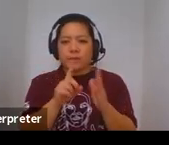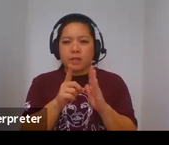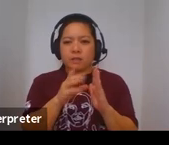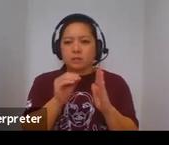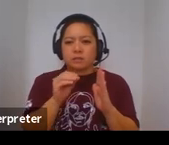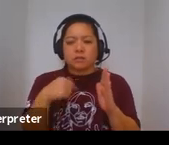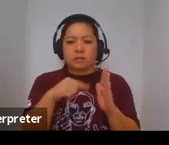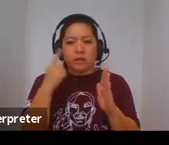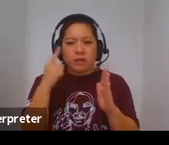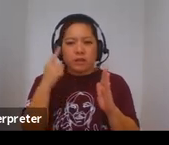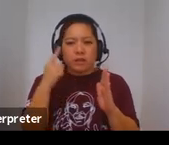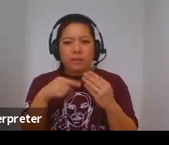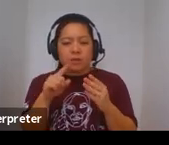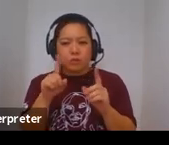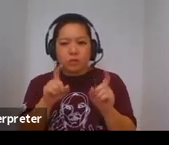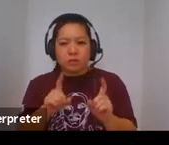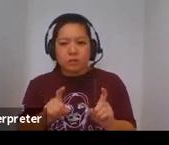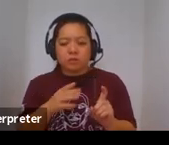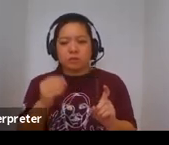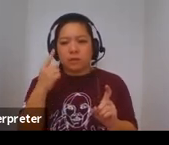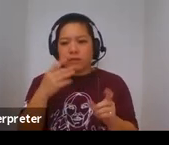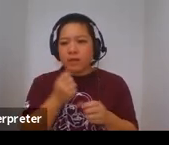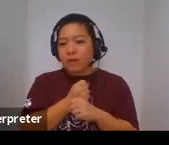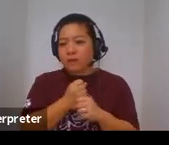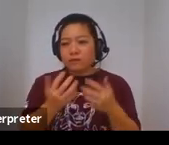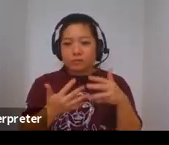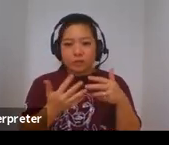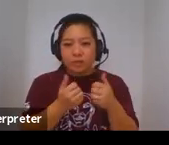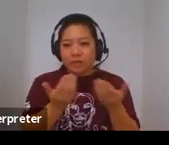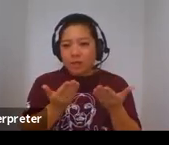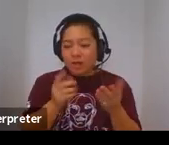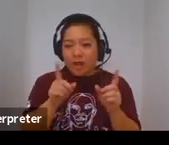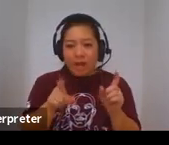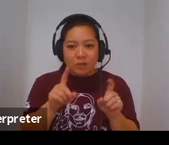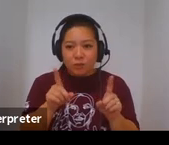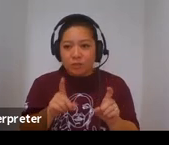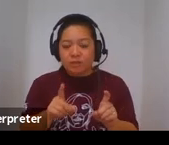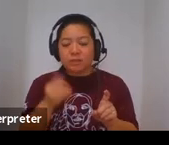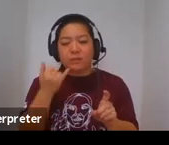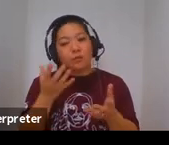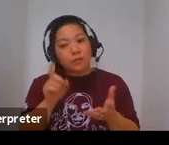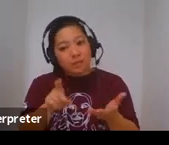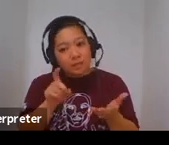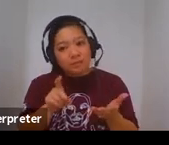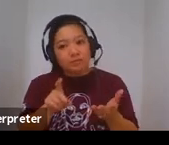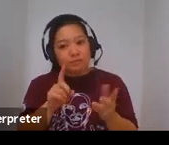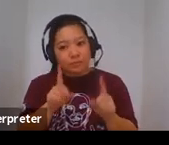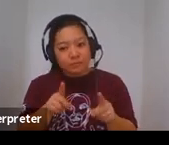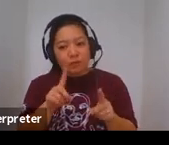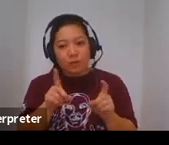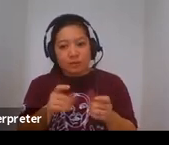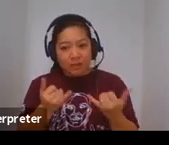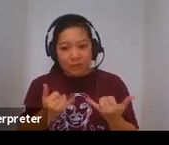about questions, I would love to hang out with you here to answer them.